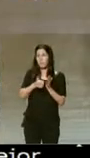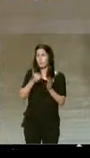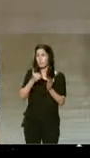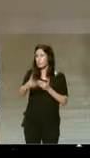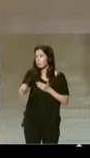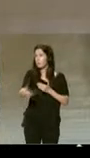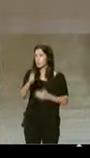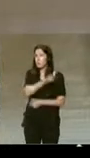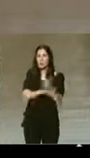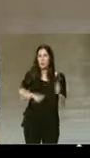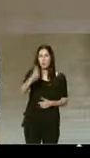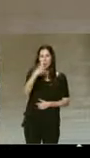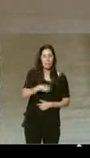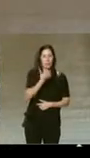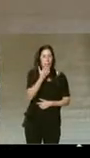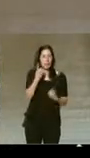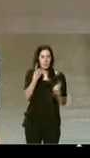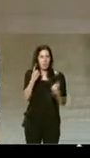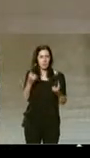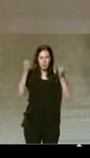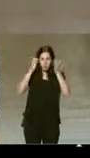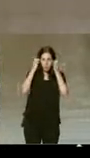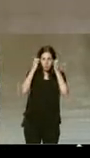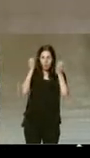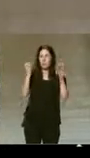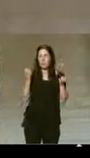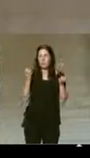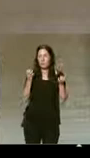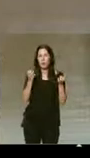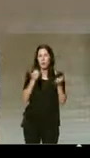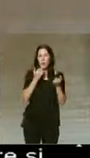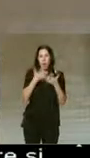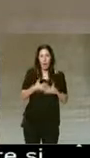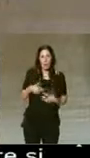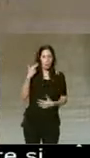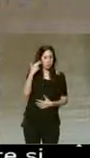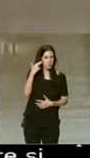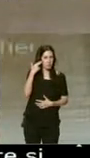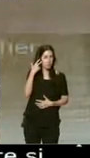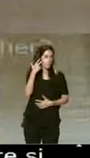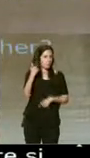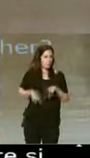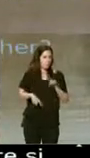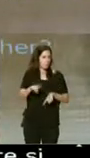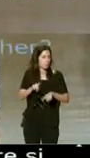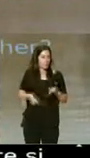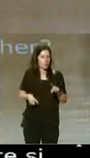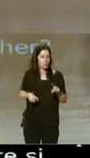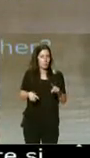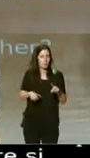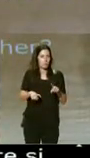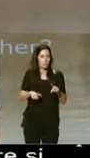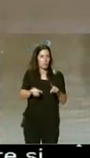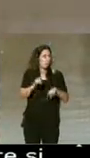my question is, why don't you use fingerprint further? And if the hearing impaired person needs